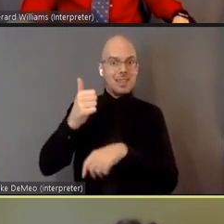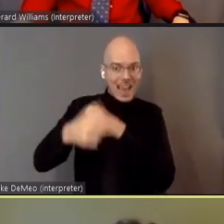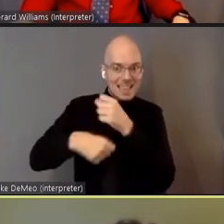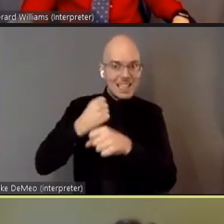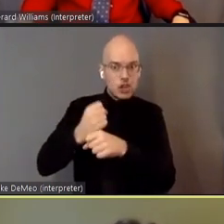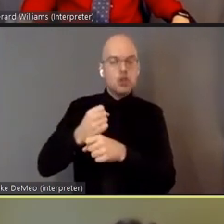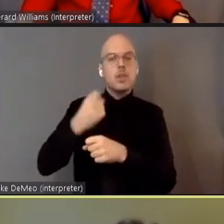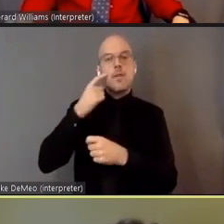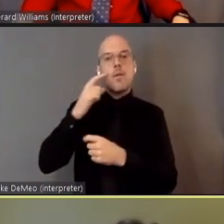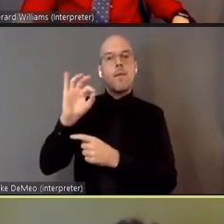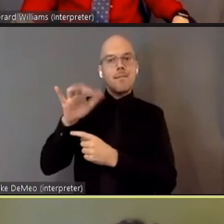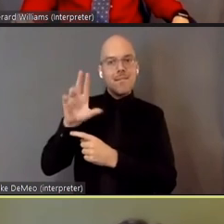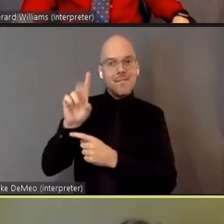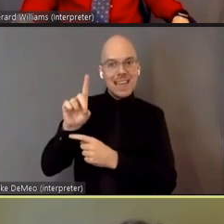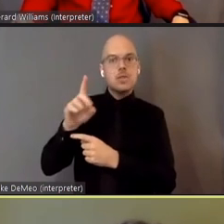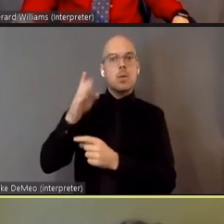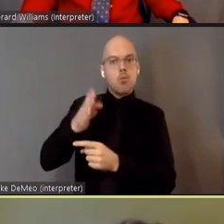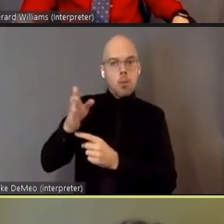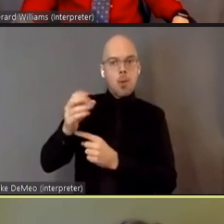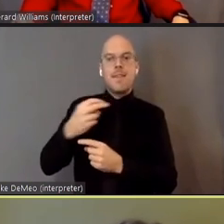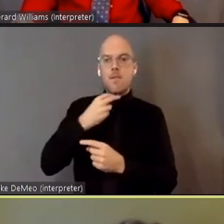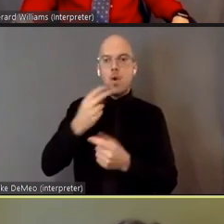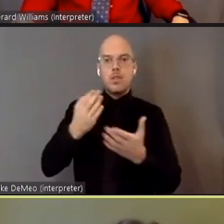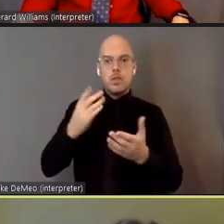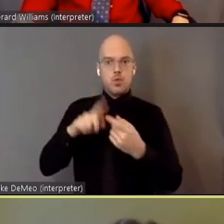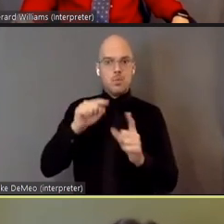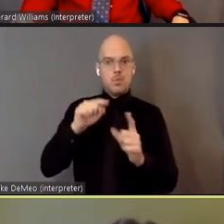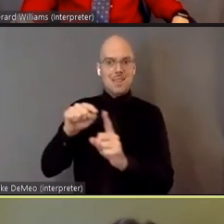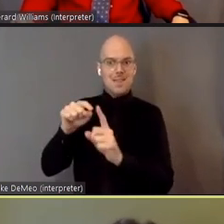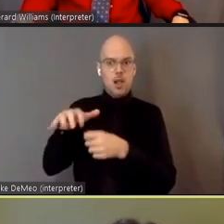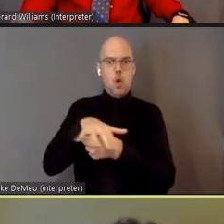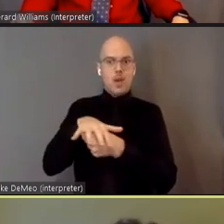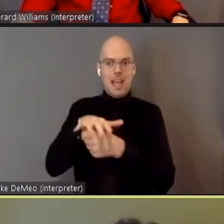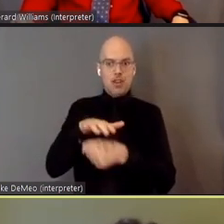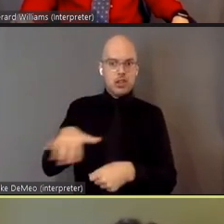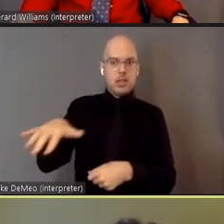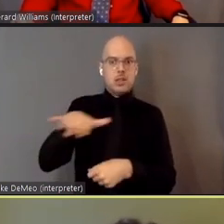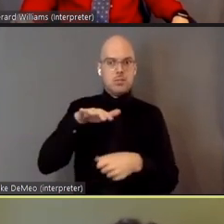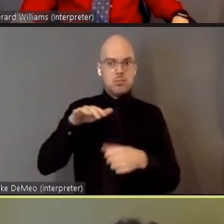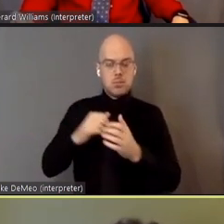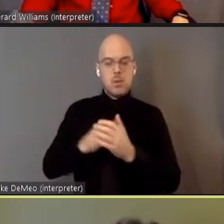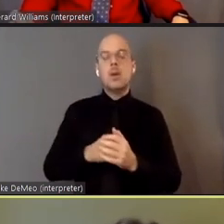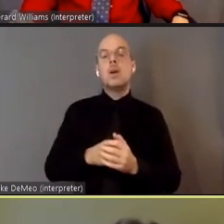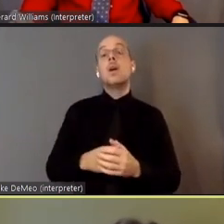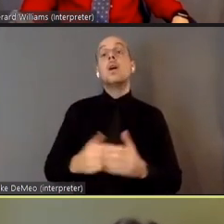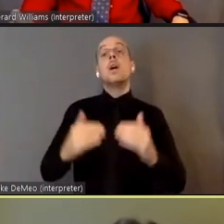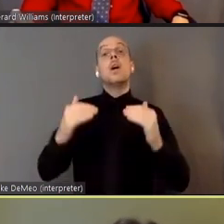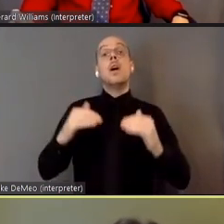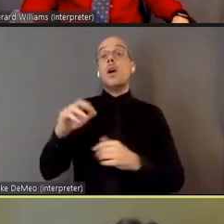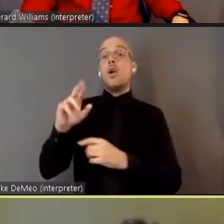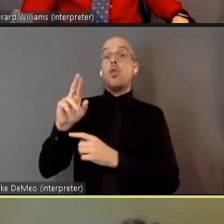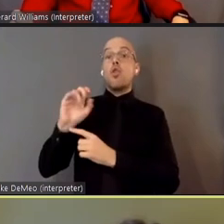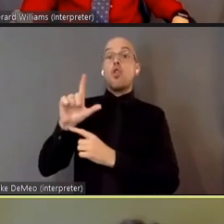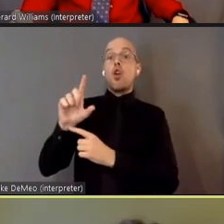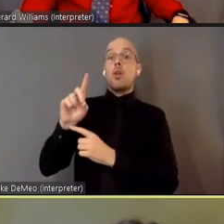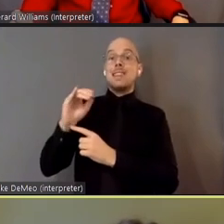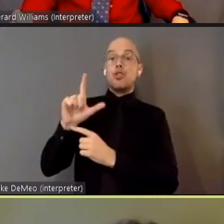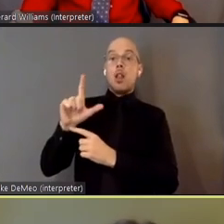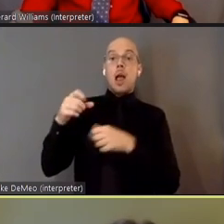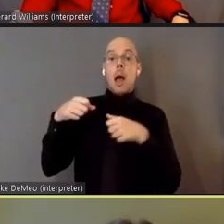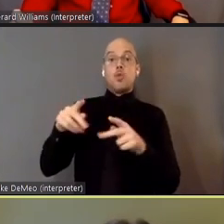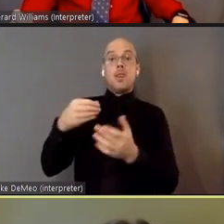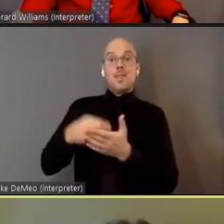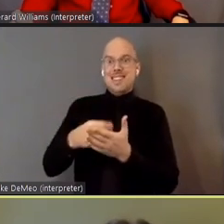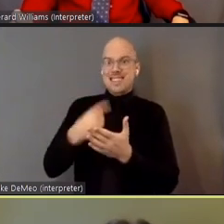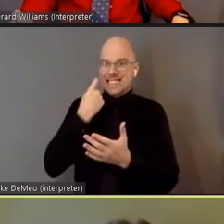fixed broadband and voice services to specific locations. And then the Rural Digital Opportunity Fund is just getting going